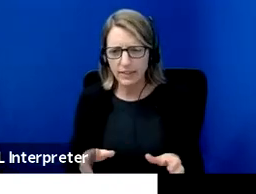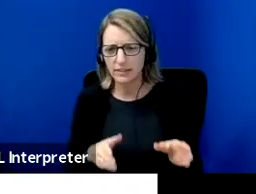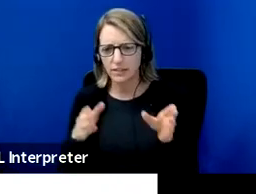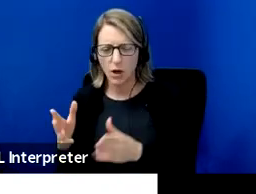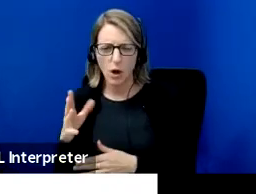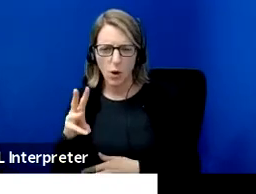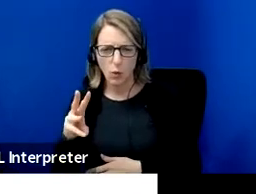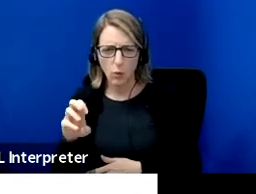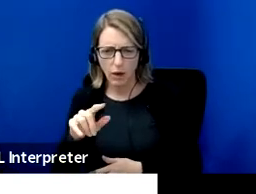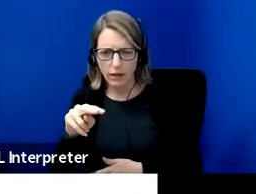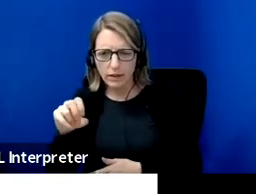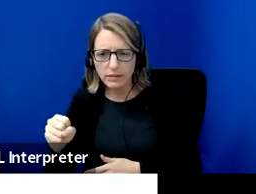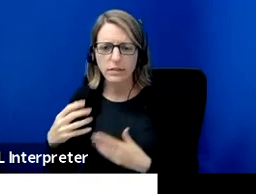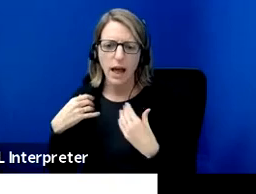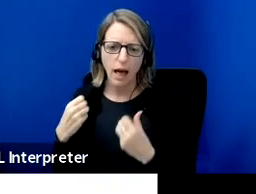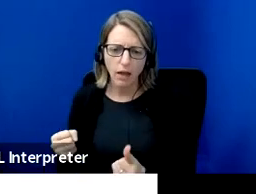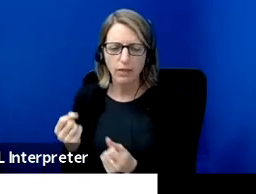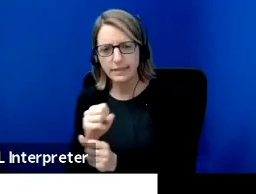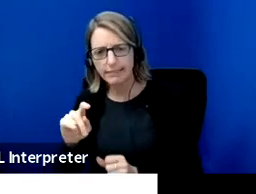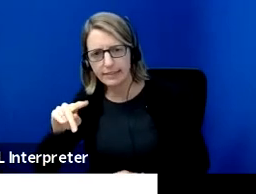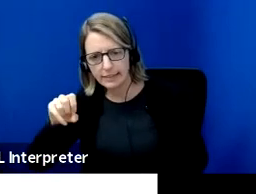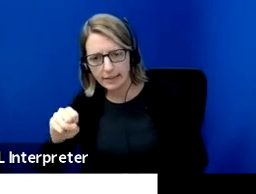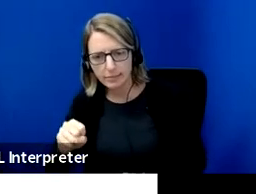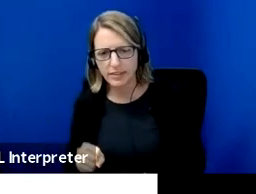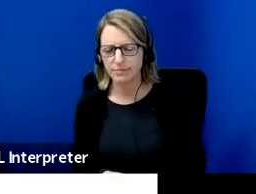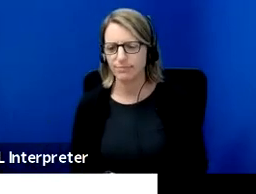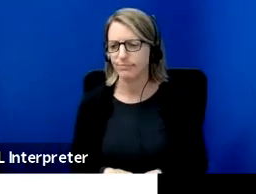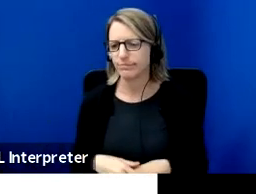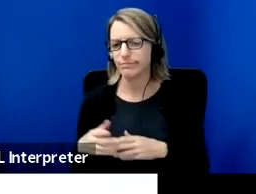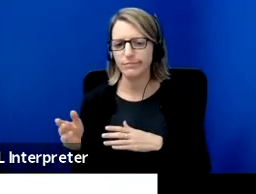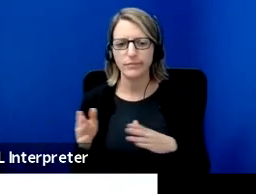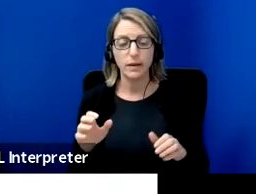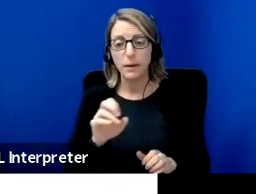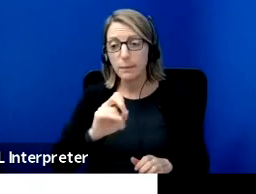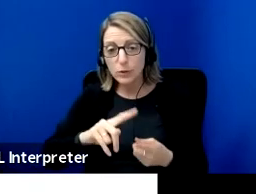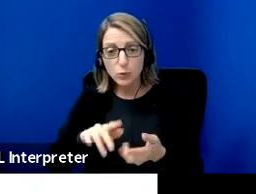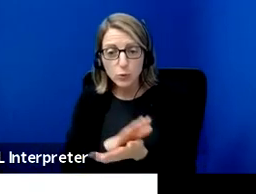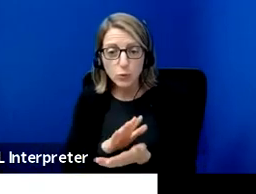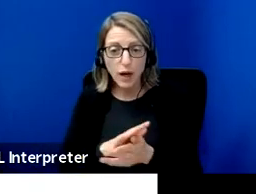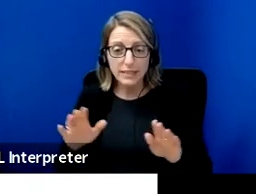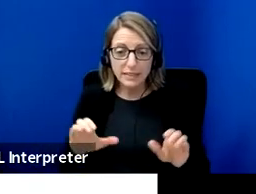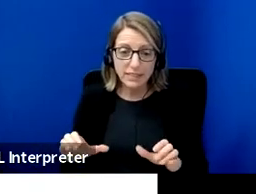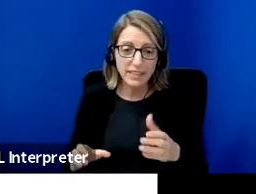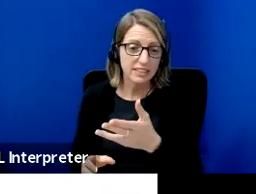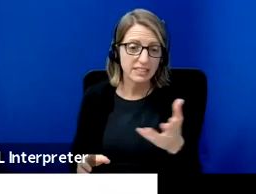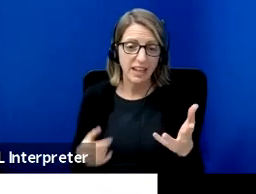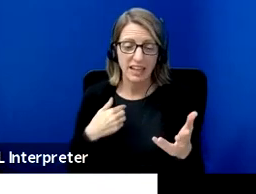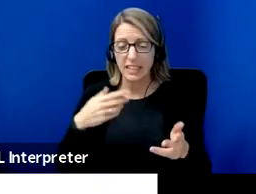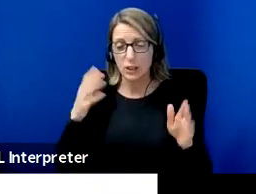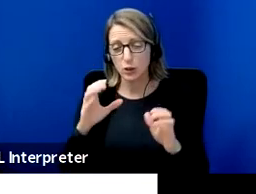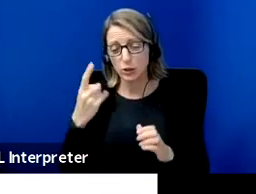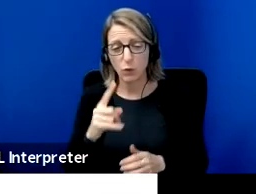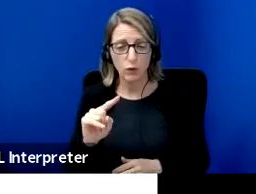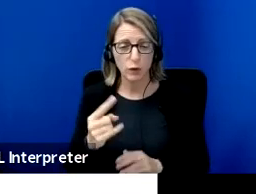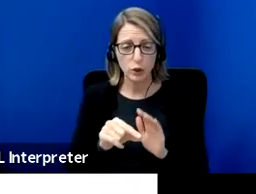we recommended that as well. We have back to school activities. So these are back to school things. I can search specifically for first